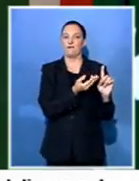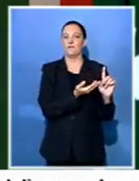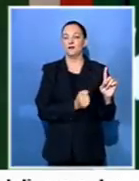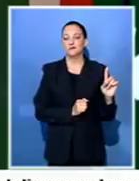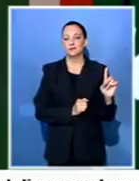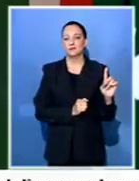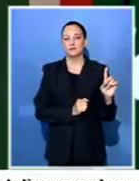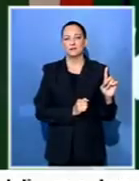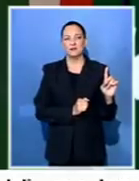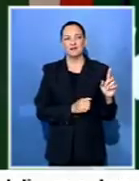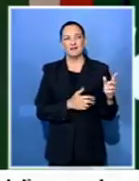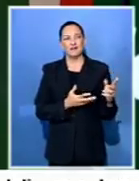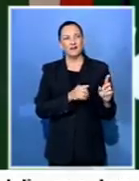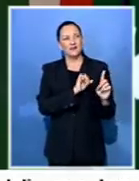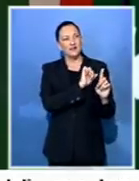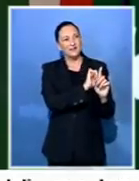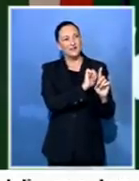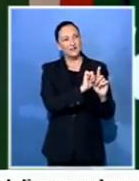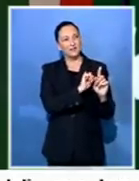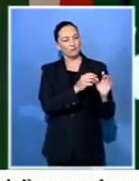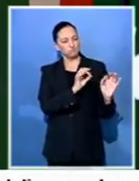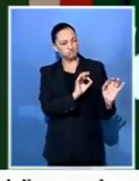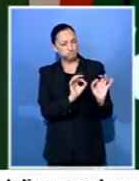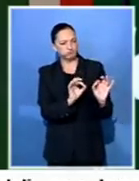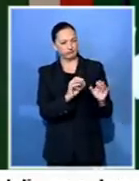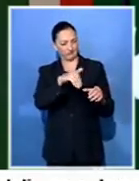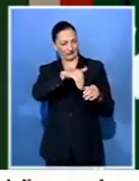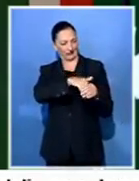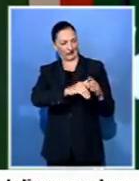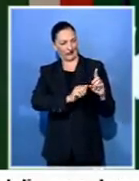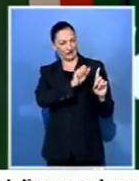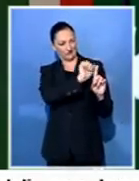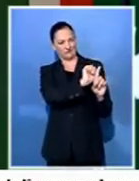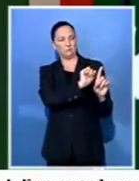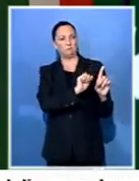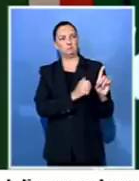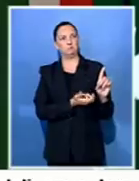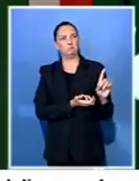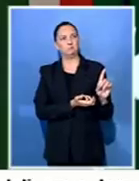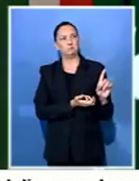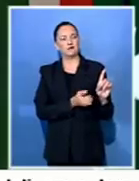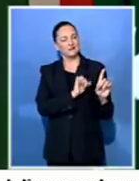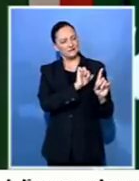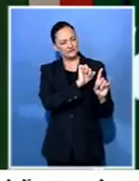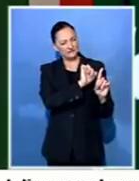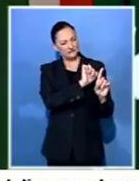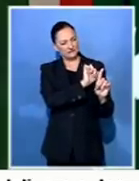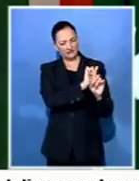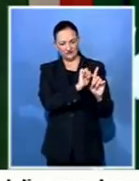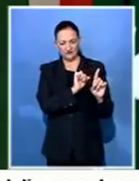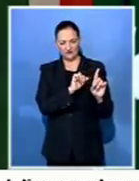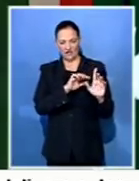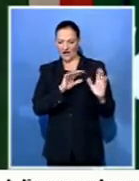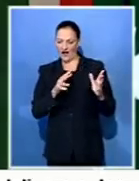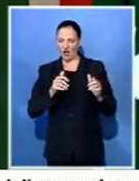There was an innate nobleness in his demeanor and also in his will to